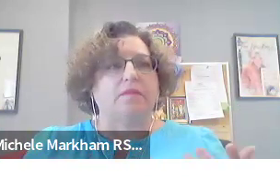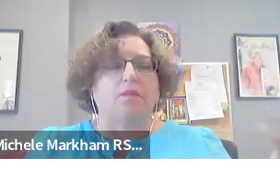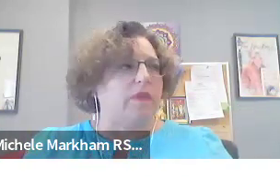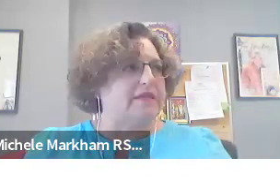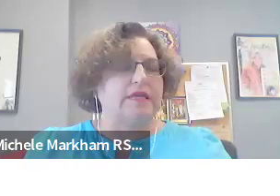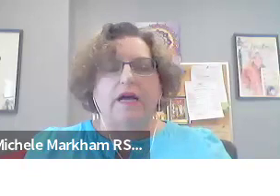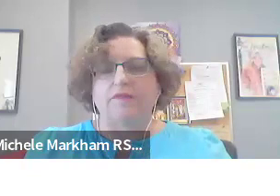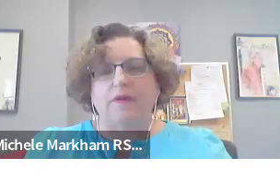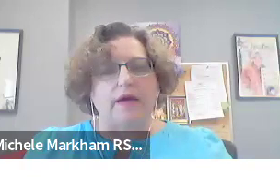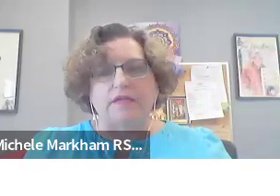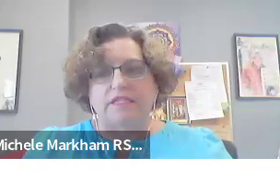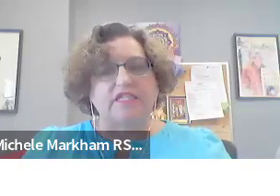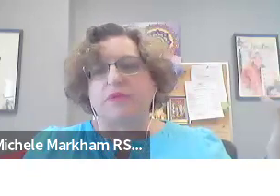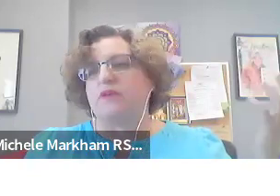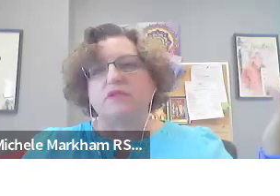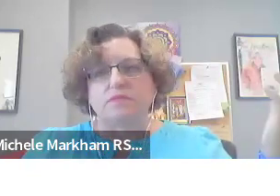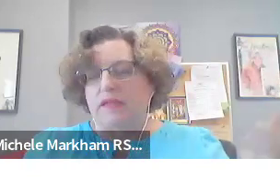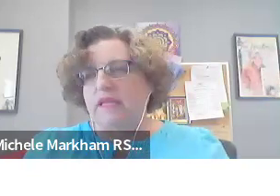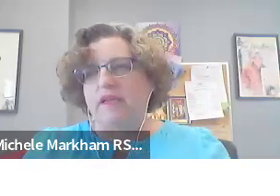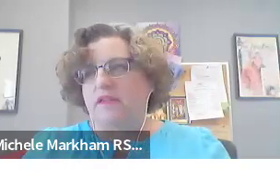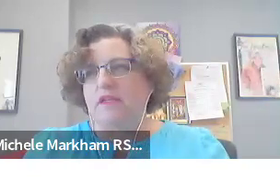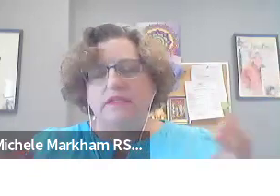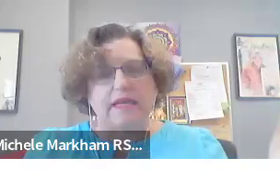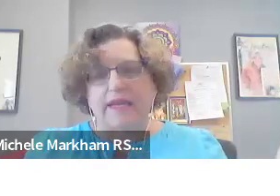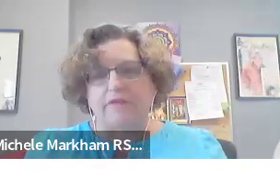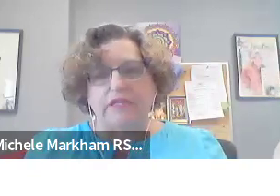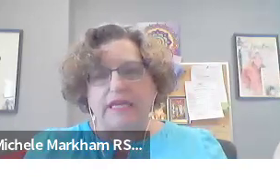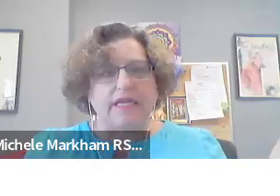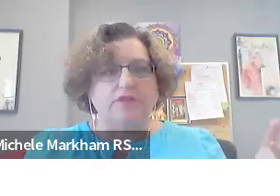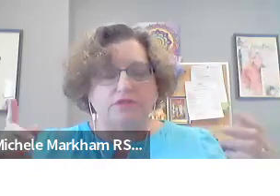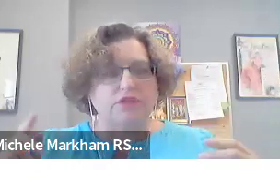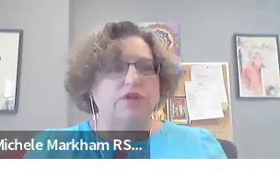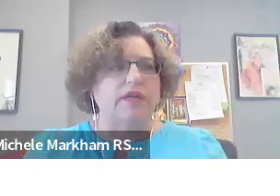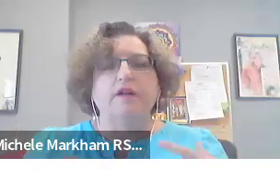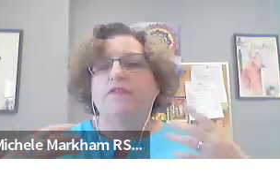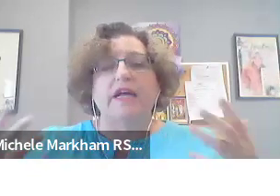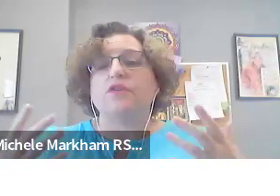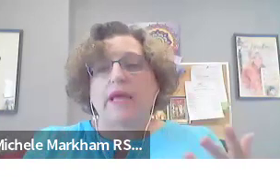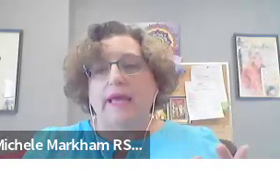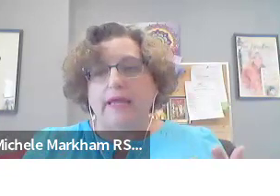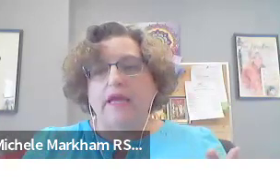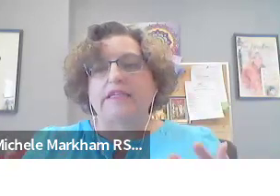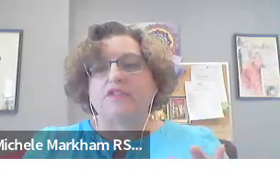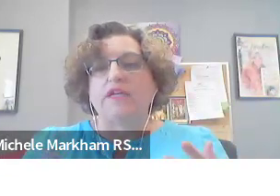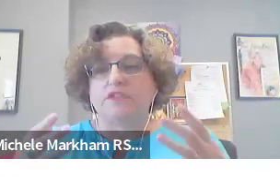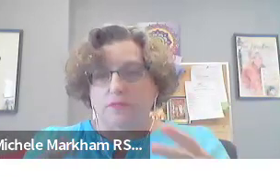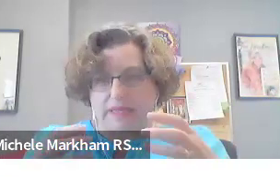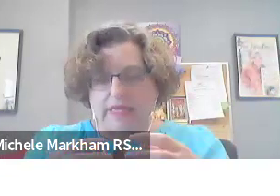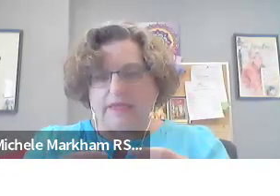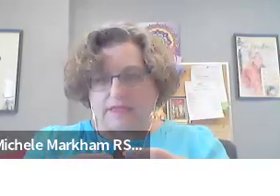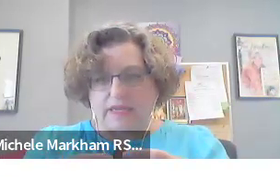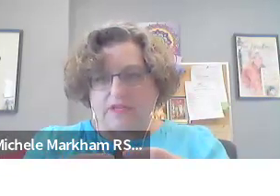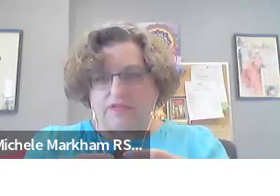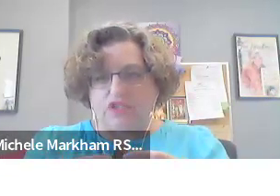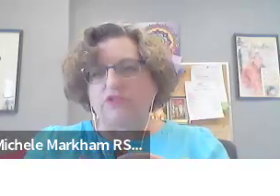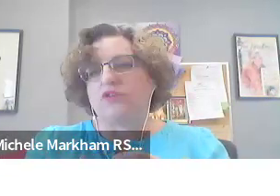somebody likes to have 6 beers at the end of the day, every day, true story, that's okay, as long as they're